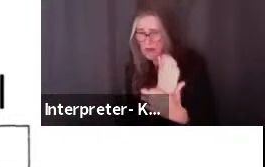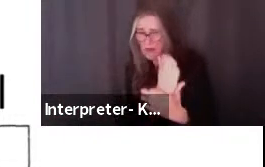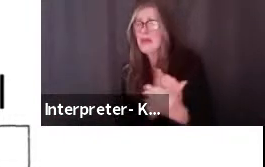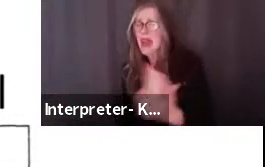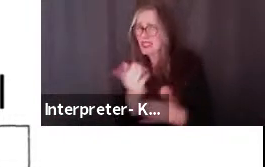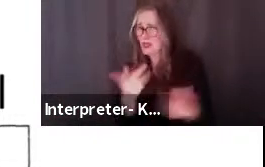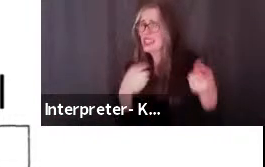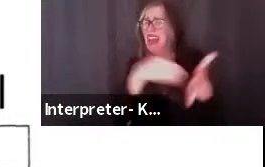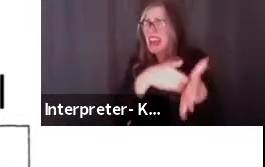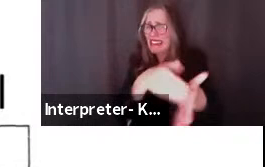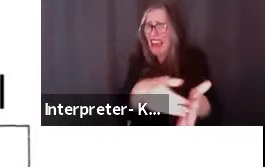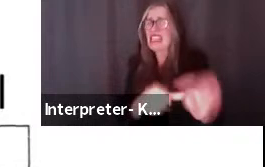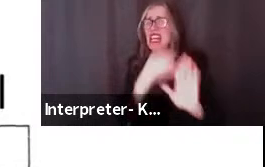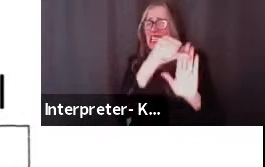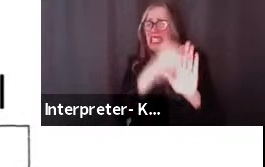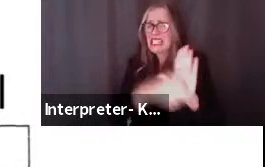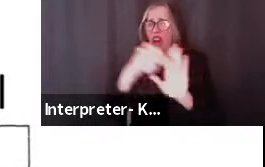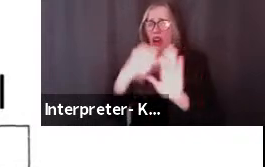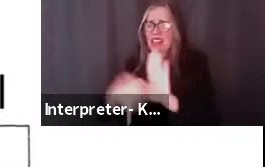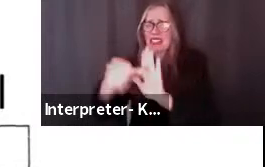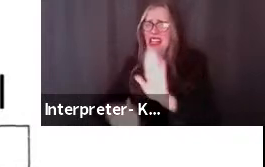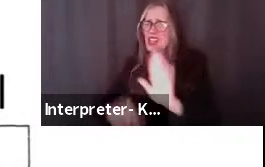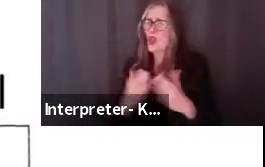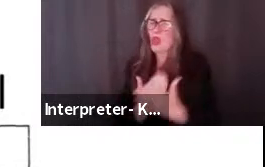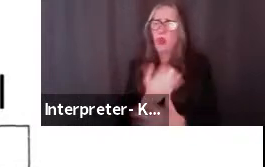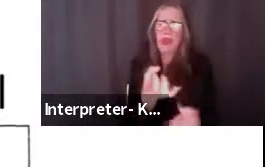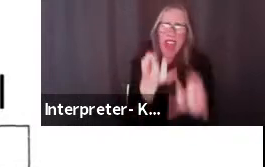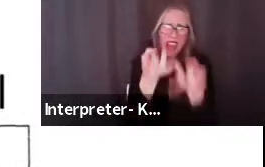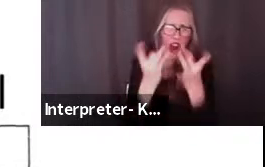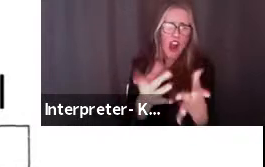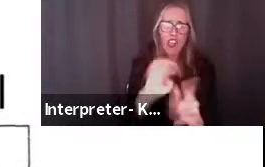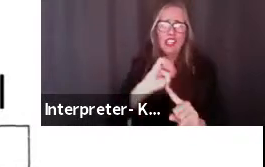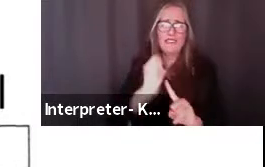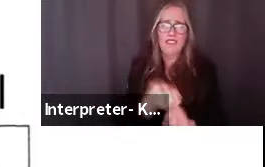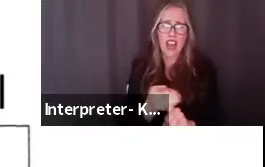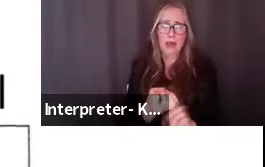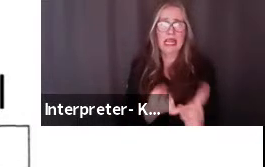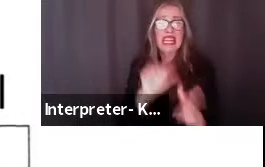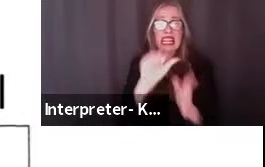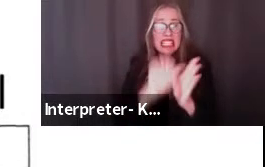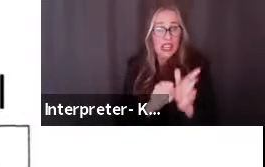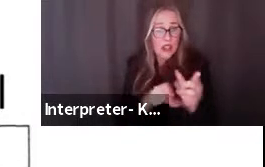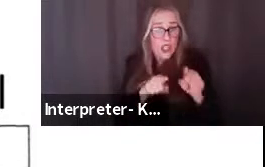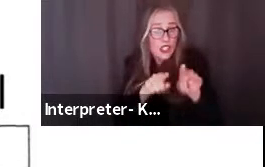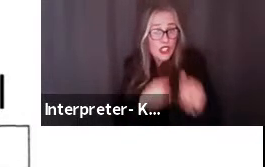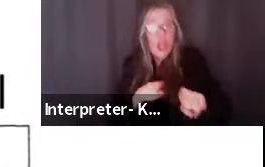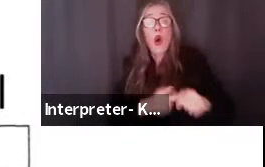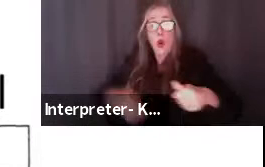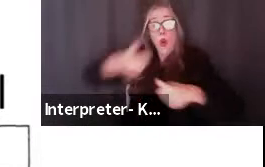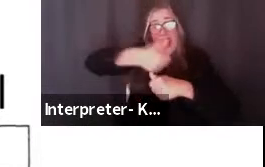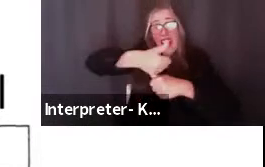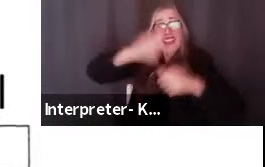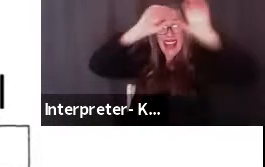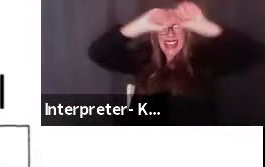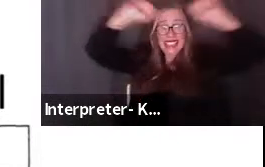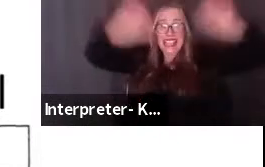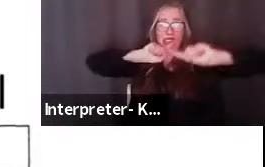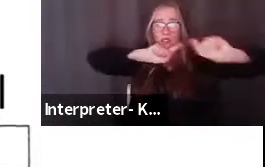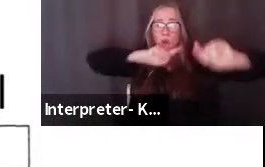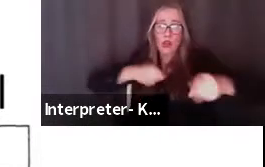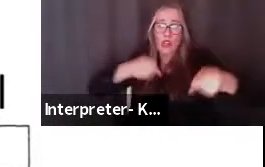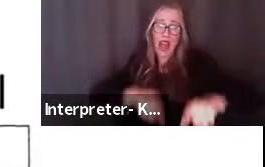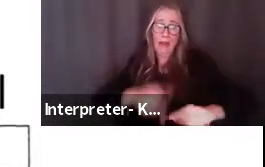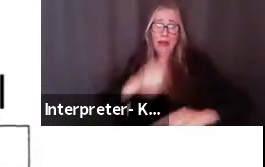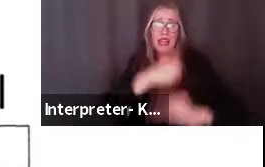context of this cultural environment sterilizations that took place while the executive order was in effect were conducted under